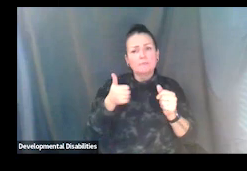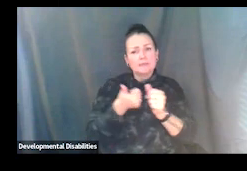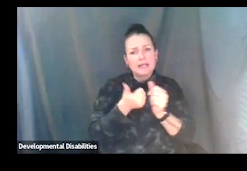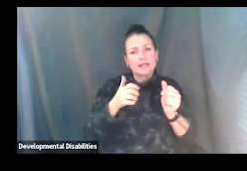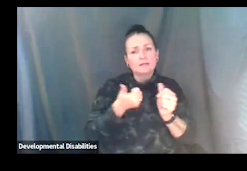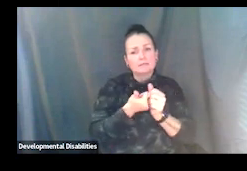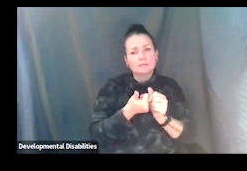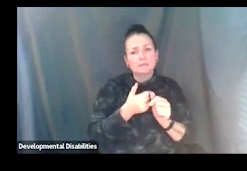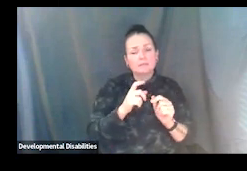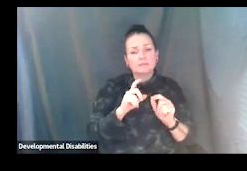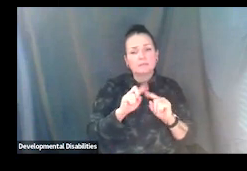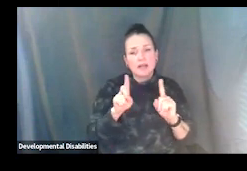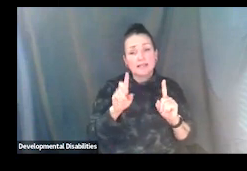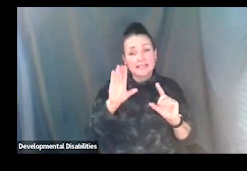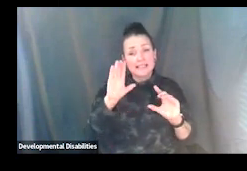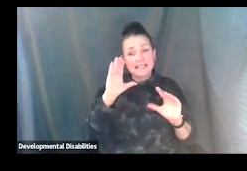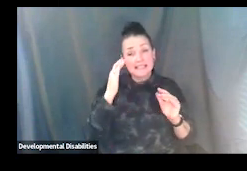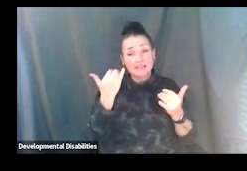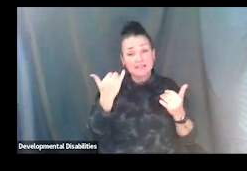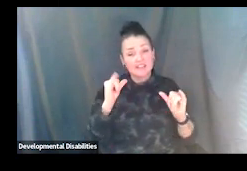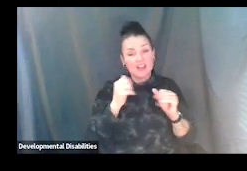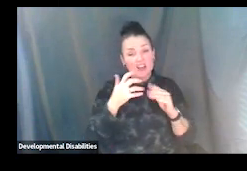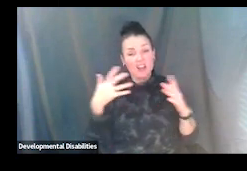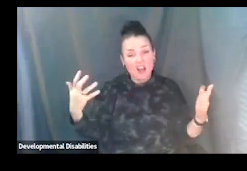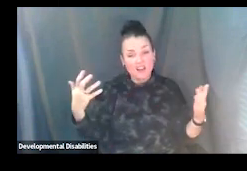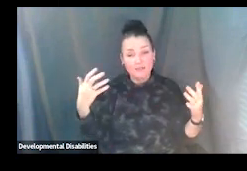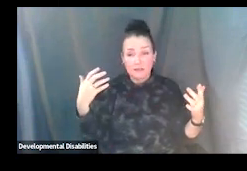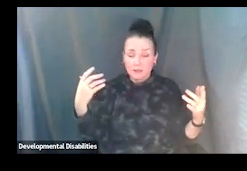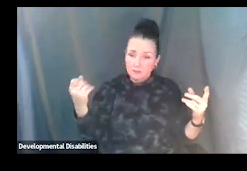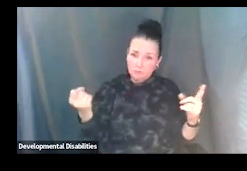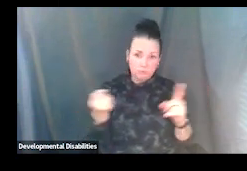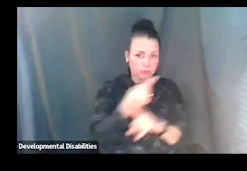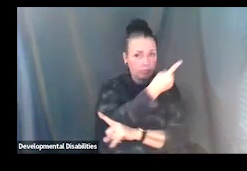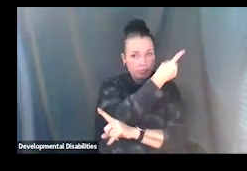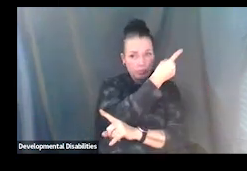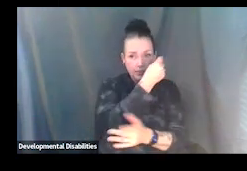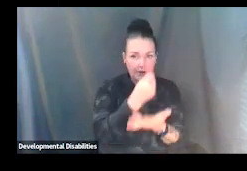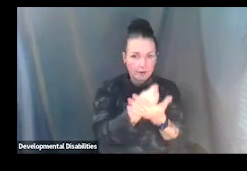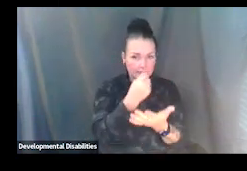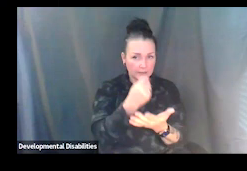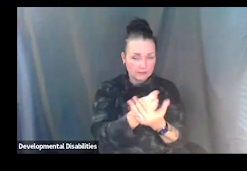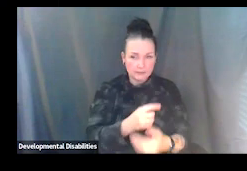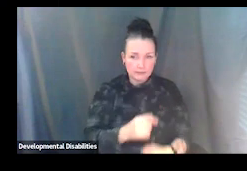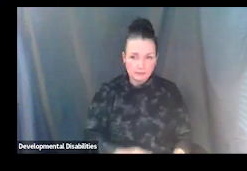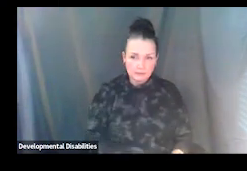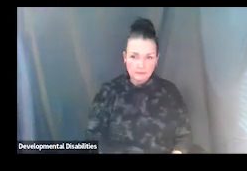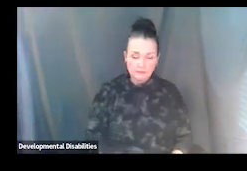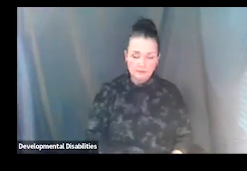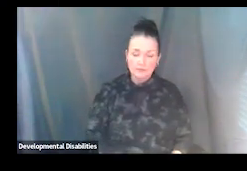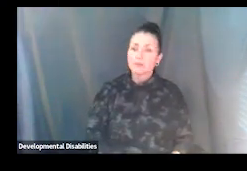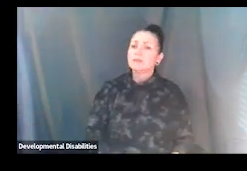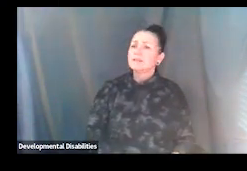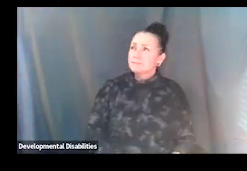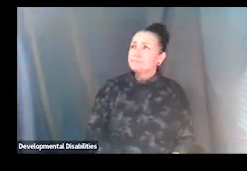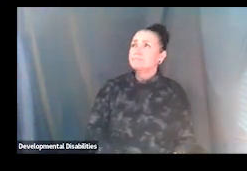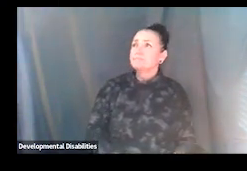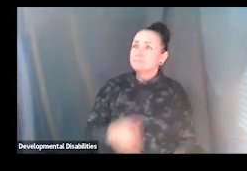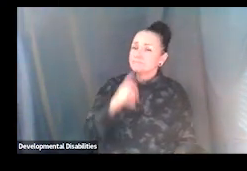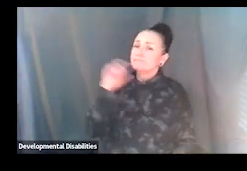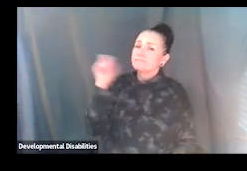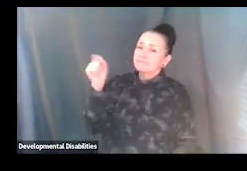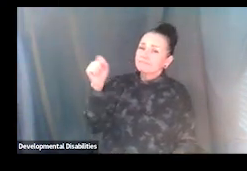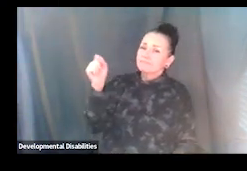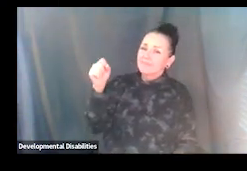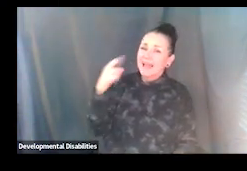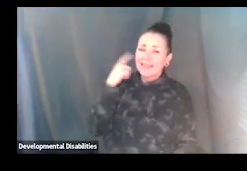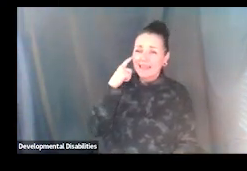well. And it still exists, right? I think that parents of kids with disabilities, I think, are probably very easily